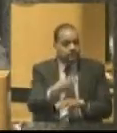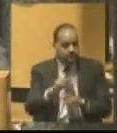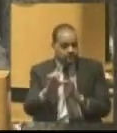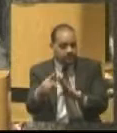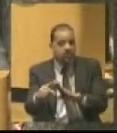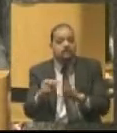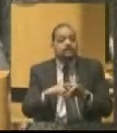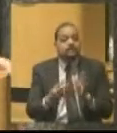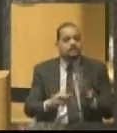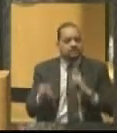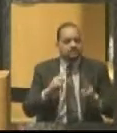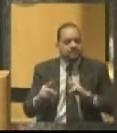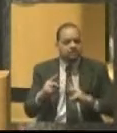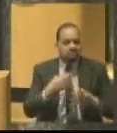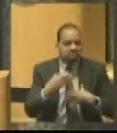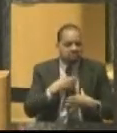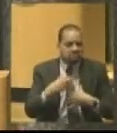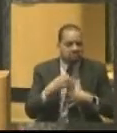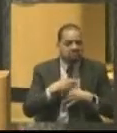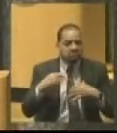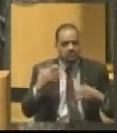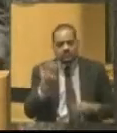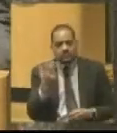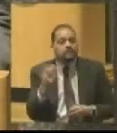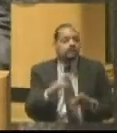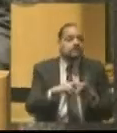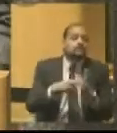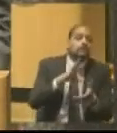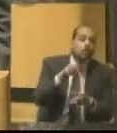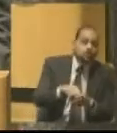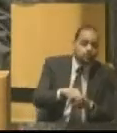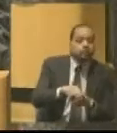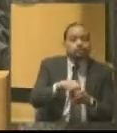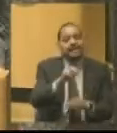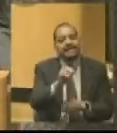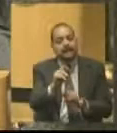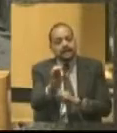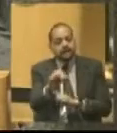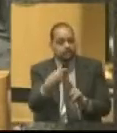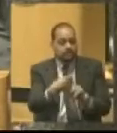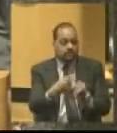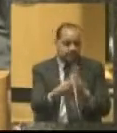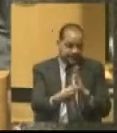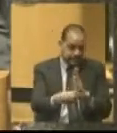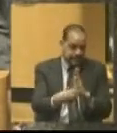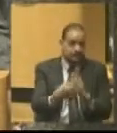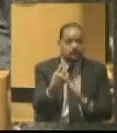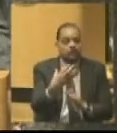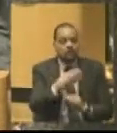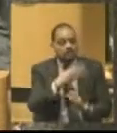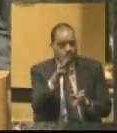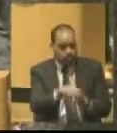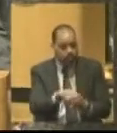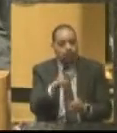rush of commentary, including a remarkable essay in the Atlantic Monthly magazine written by none other than Ralph Waldo Emerson,